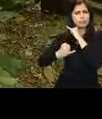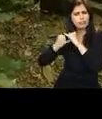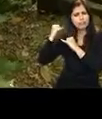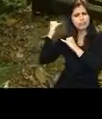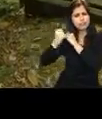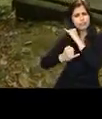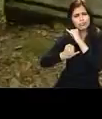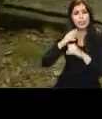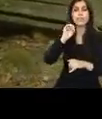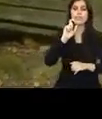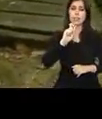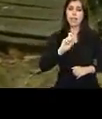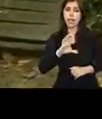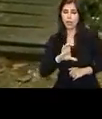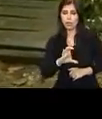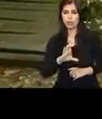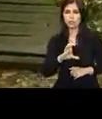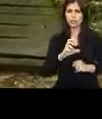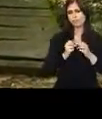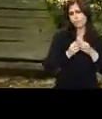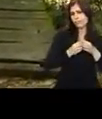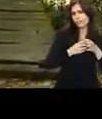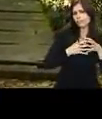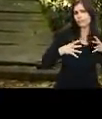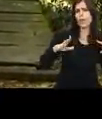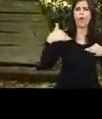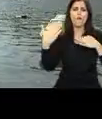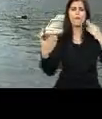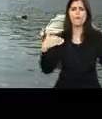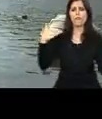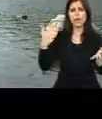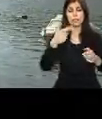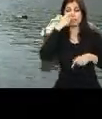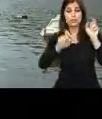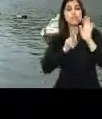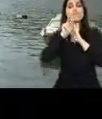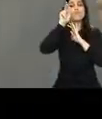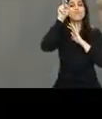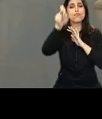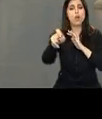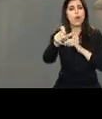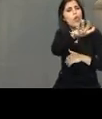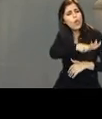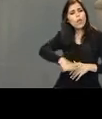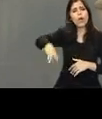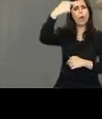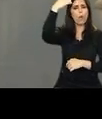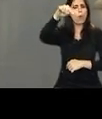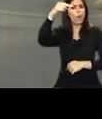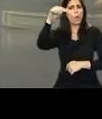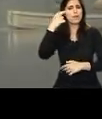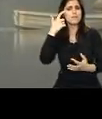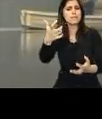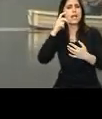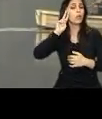among centuries-old traditions kindled through the ages. The endless special gifts this region has to offer